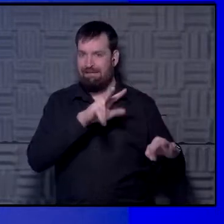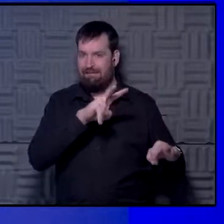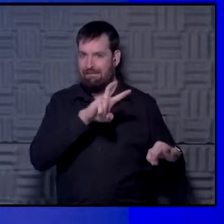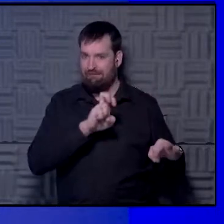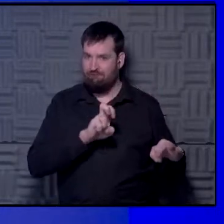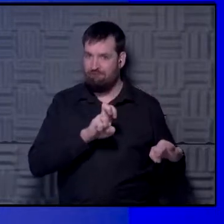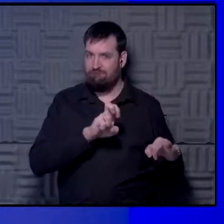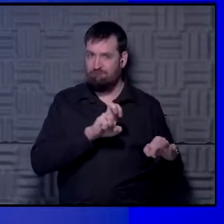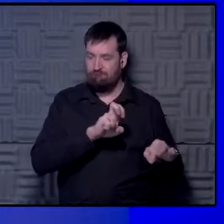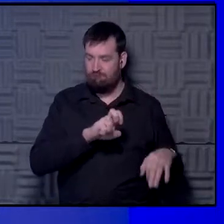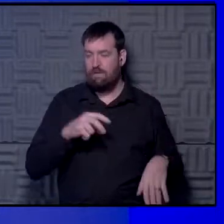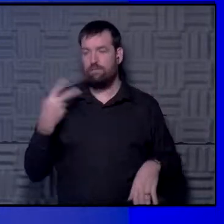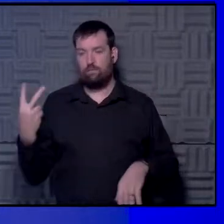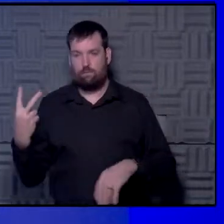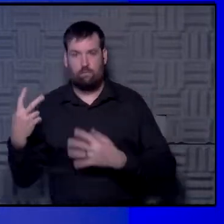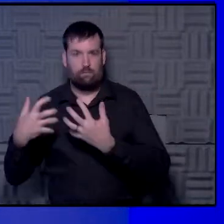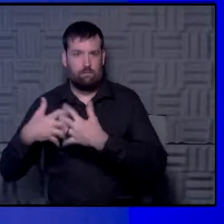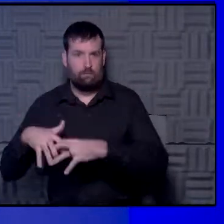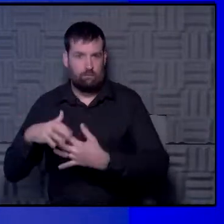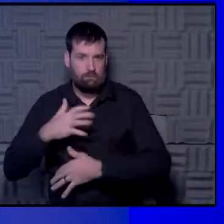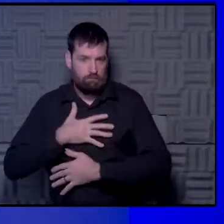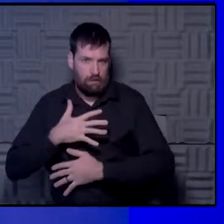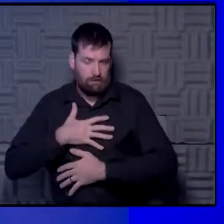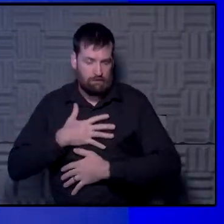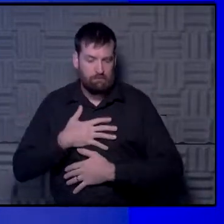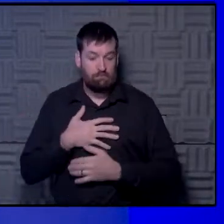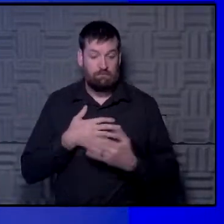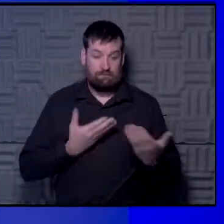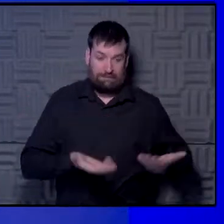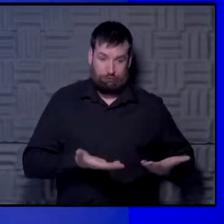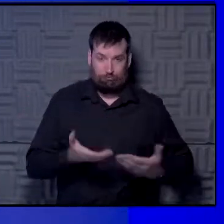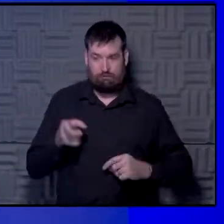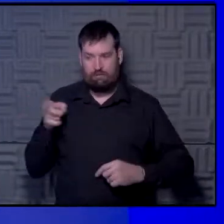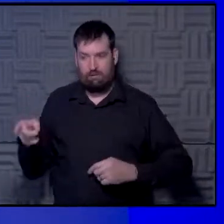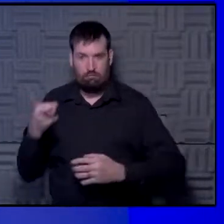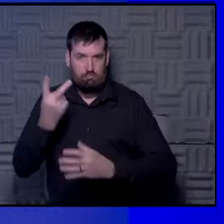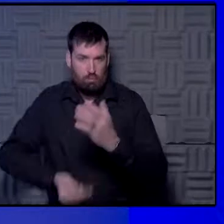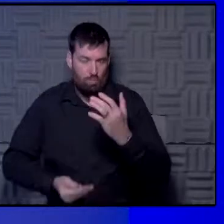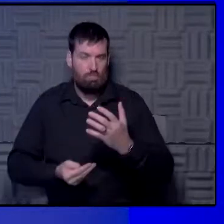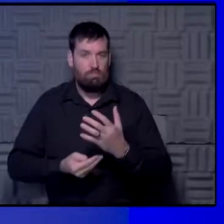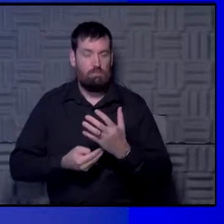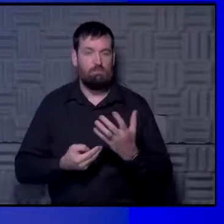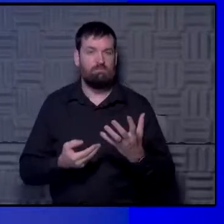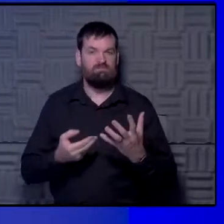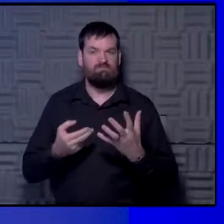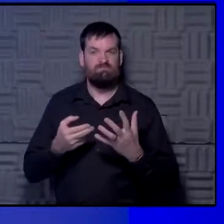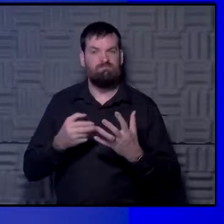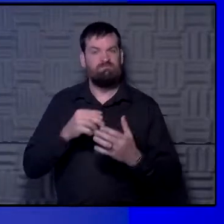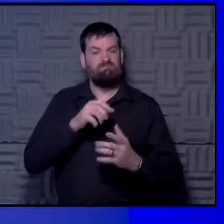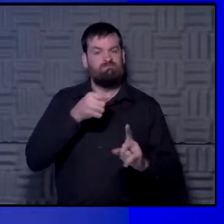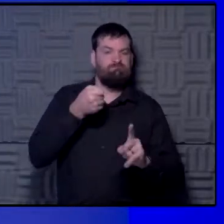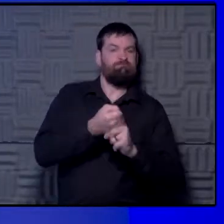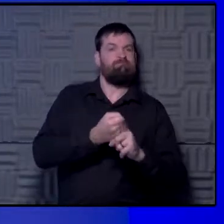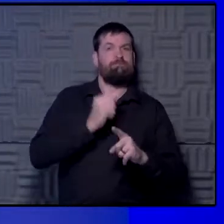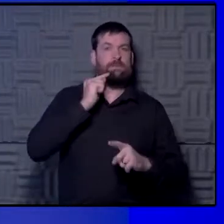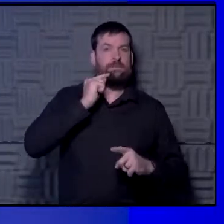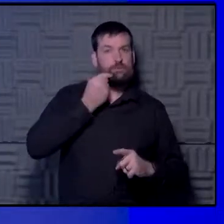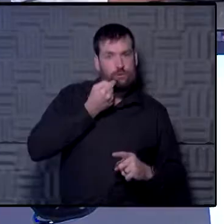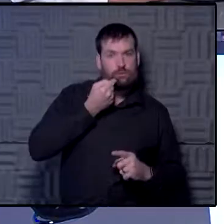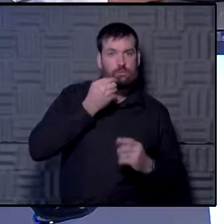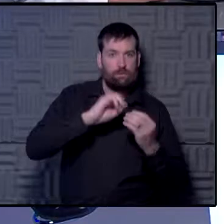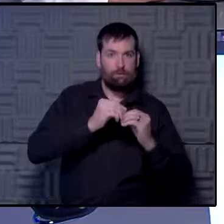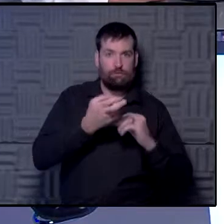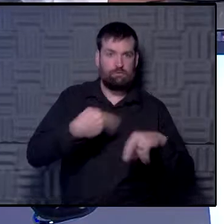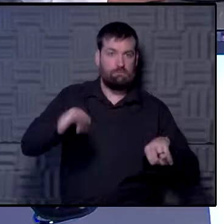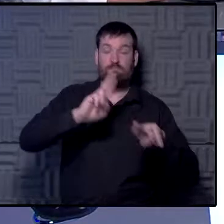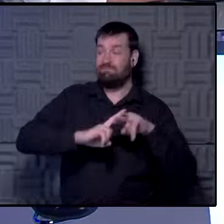infections, and they have 2 patients on the ventilator. So both here and there, the overall acute COVID numbers have increased. Here,